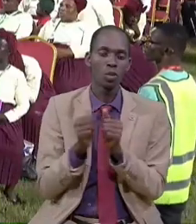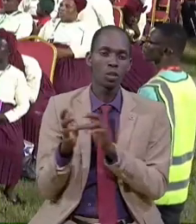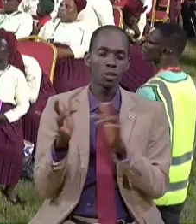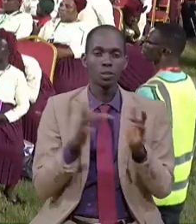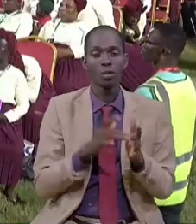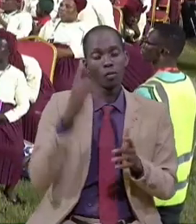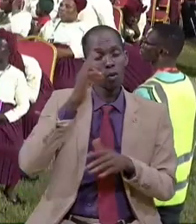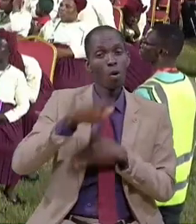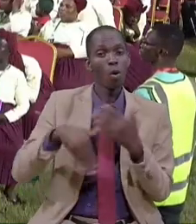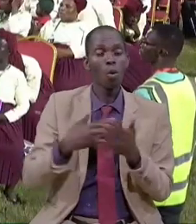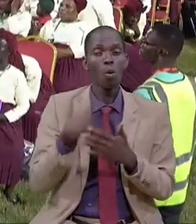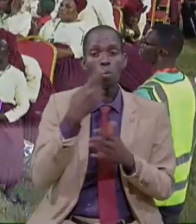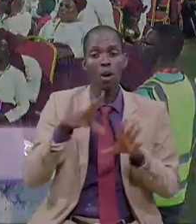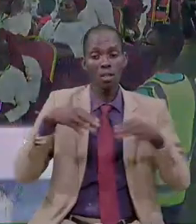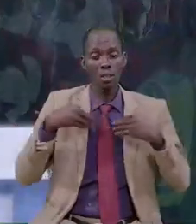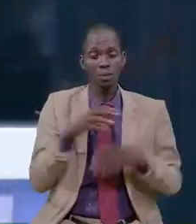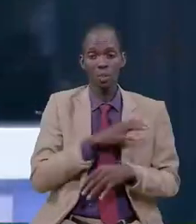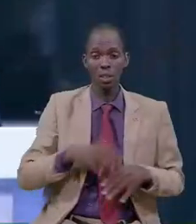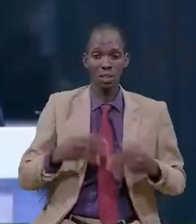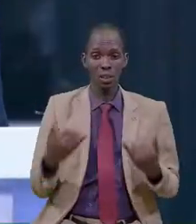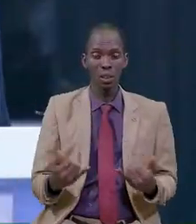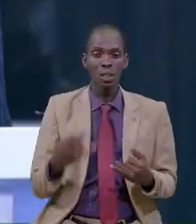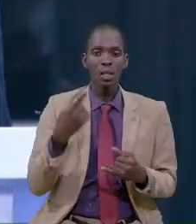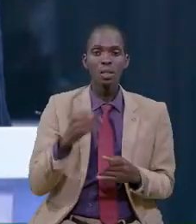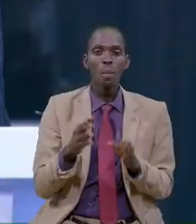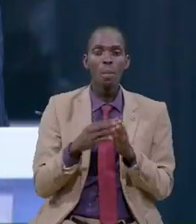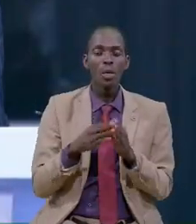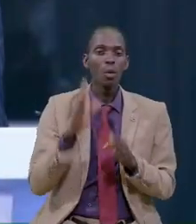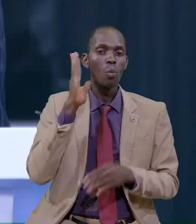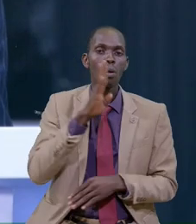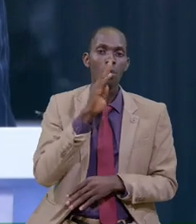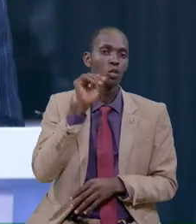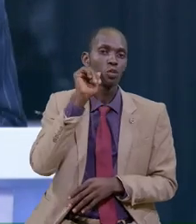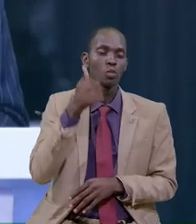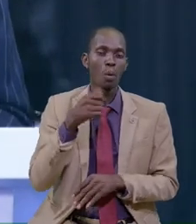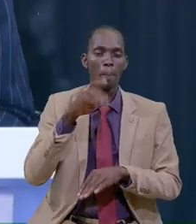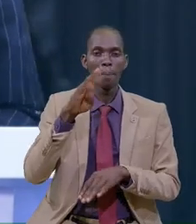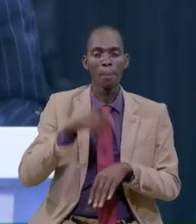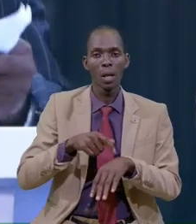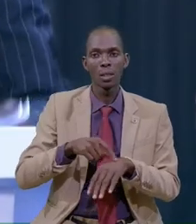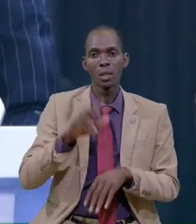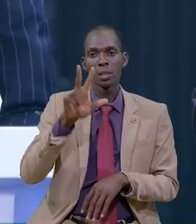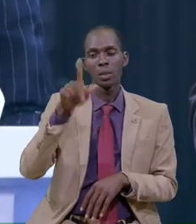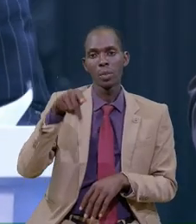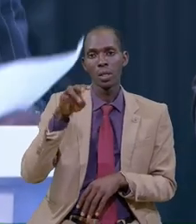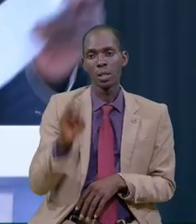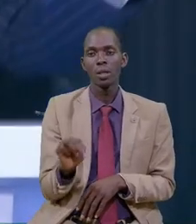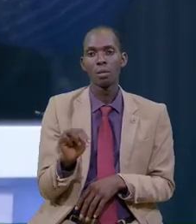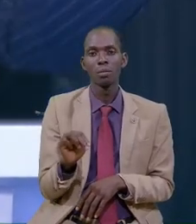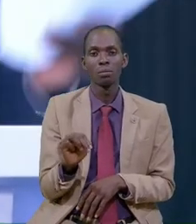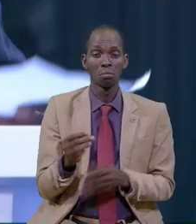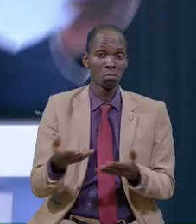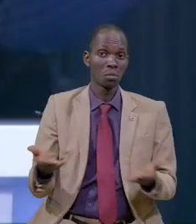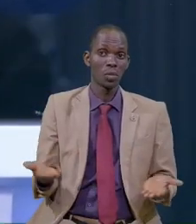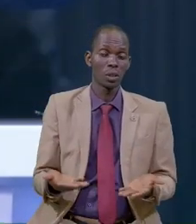now. The meeting will be tomorrow by 3 p.m. at the stadium here where